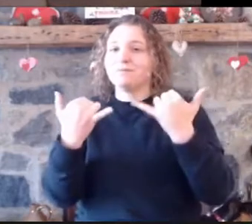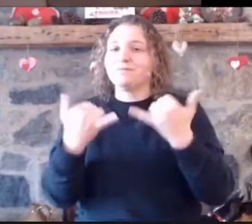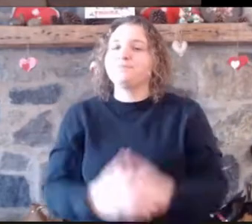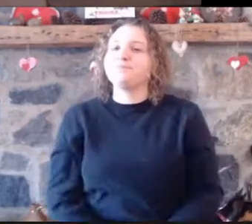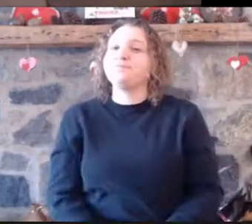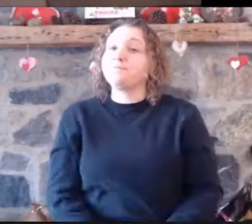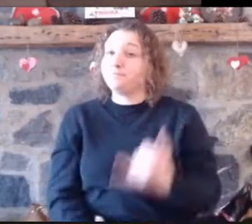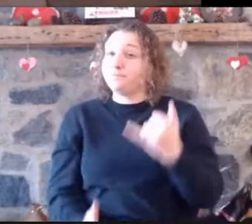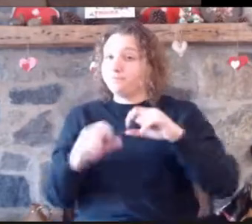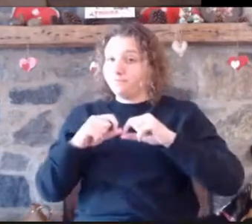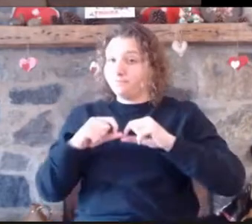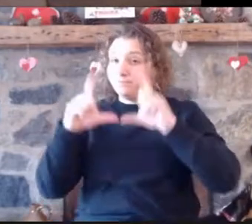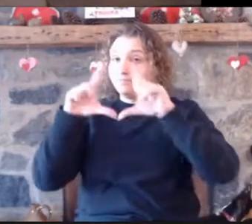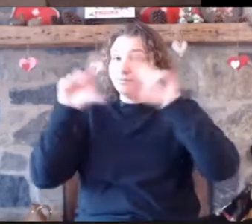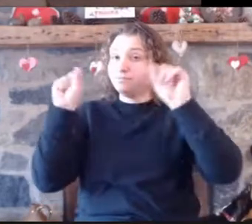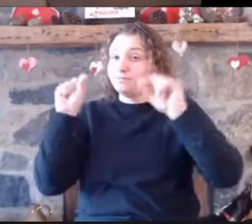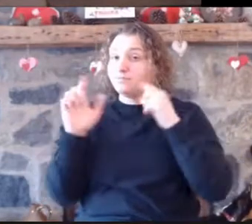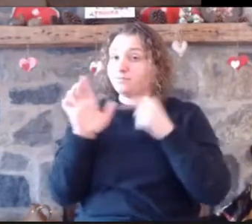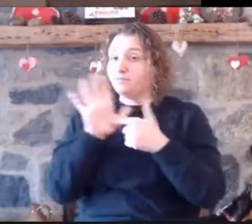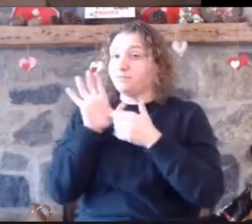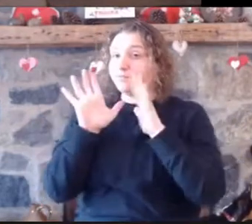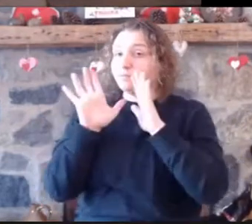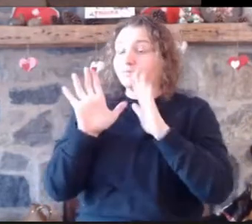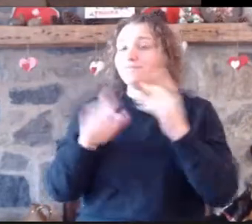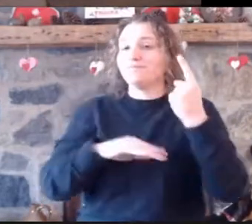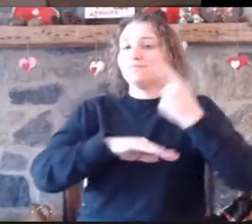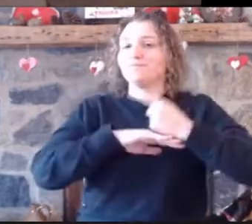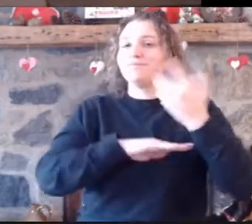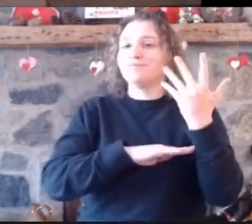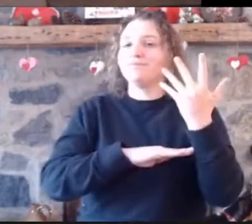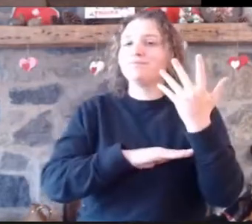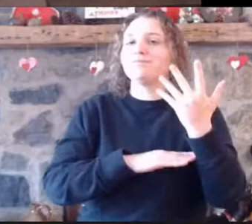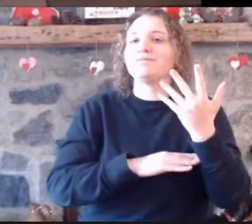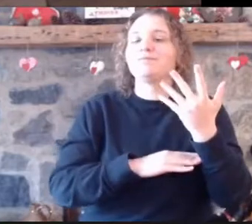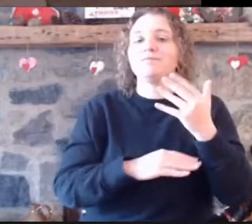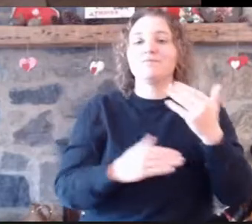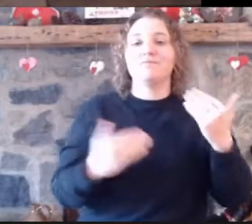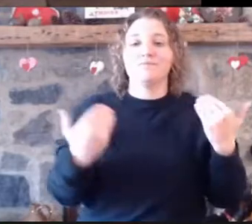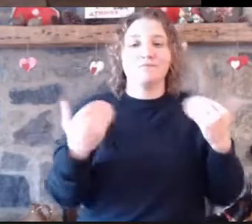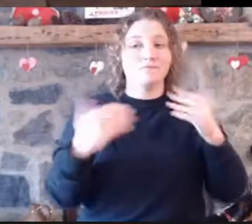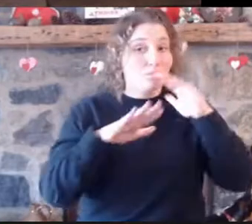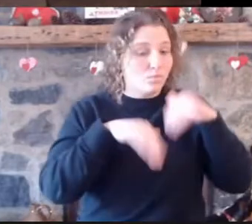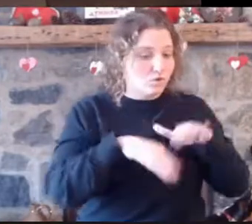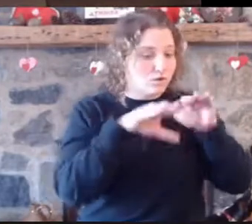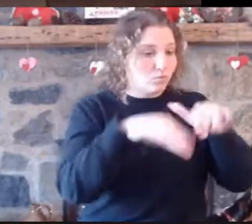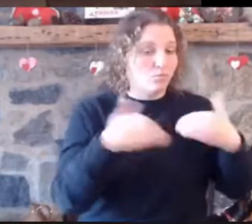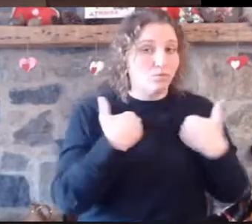some slides. Day 5, sea creatures, birds.